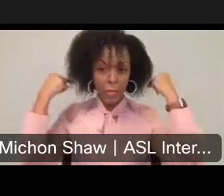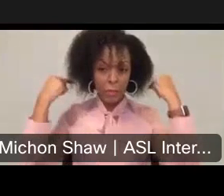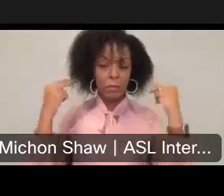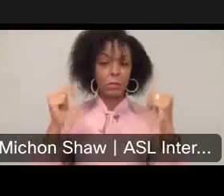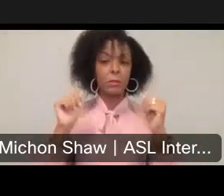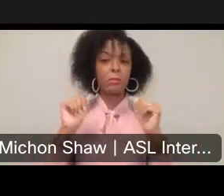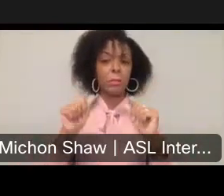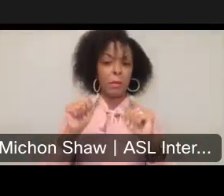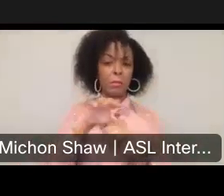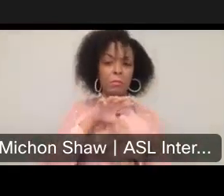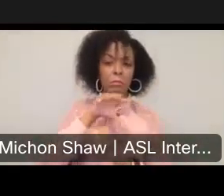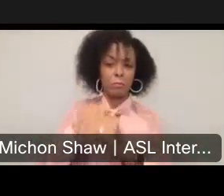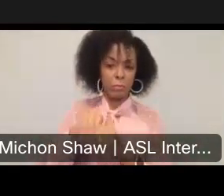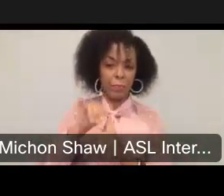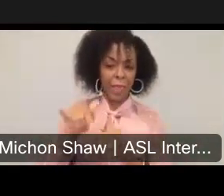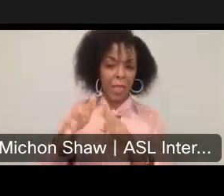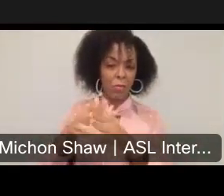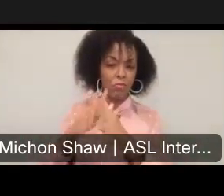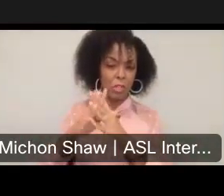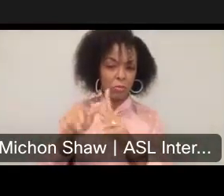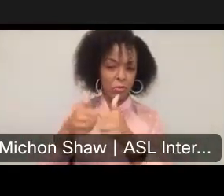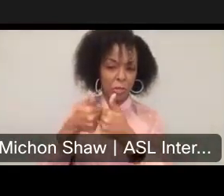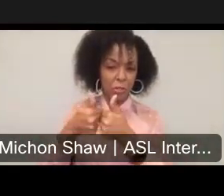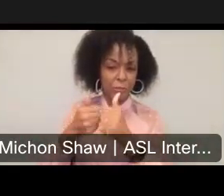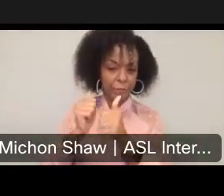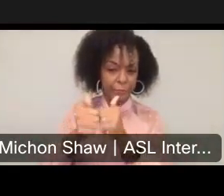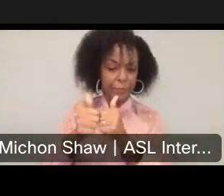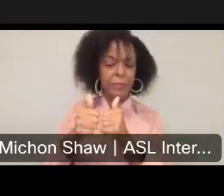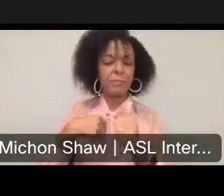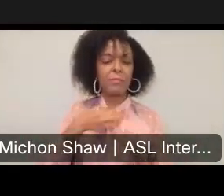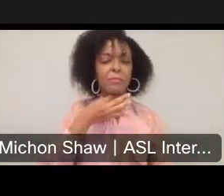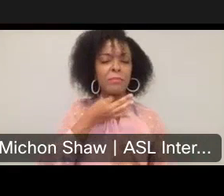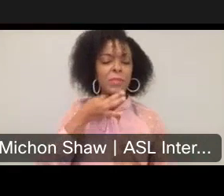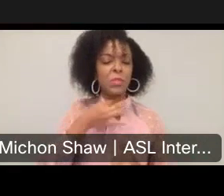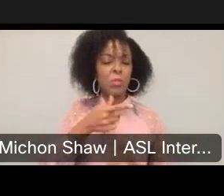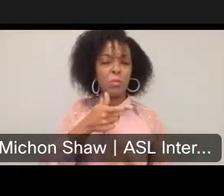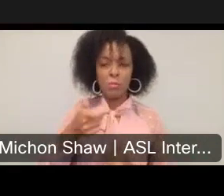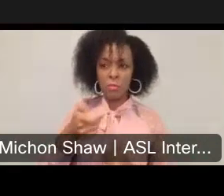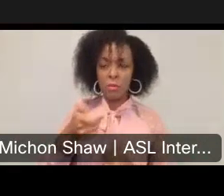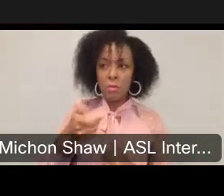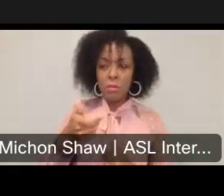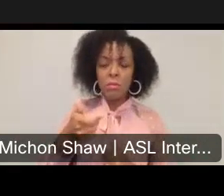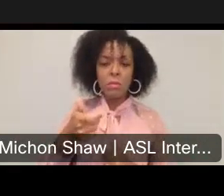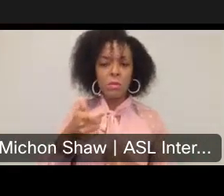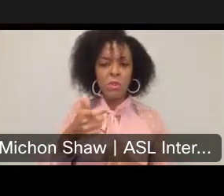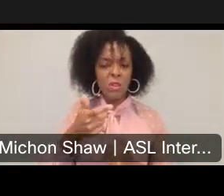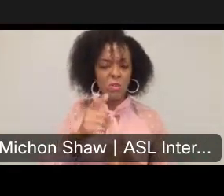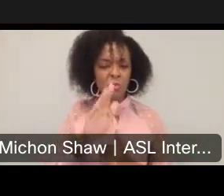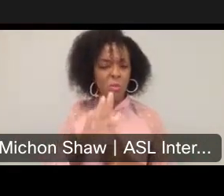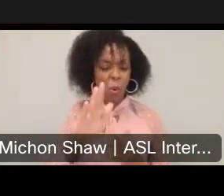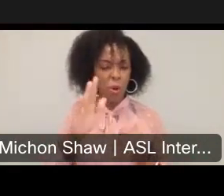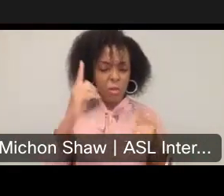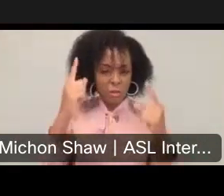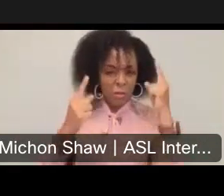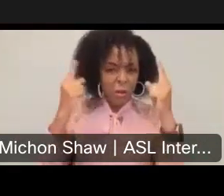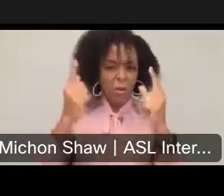saw that? And can you share your own, you know, one of your own hair stories